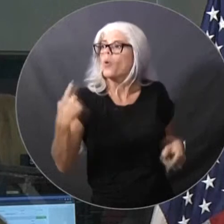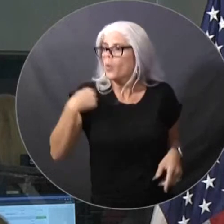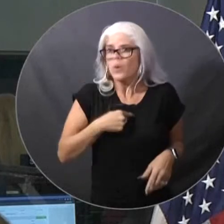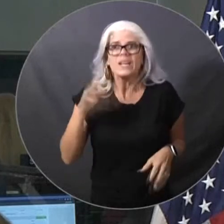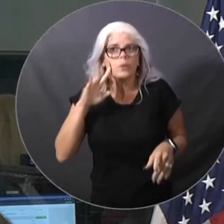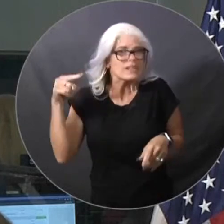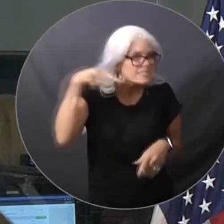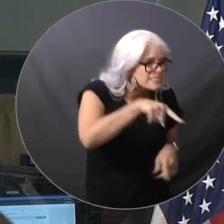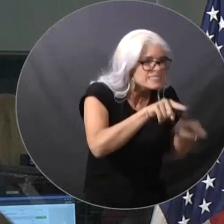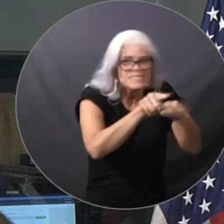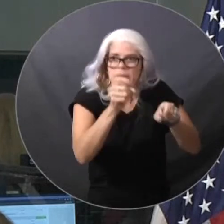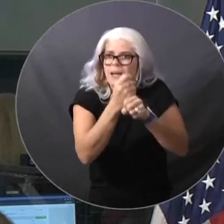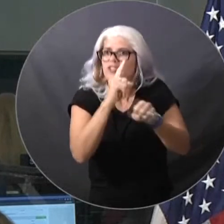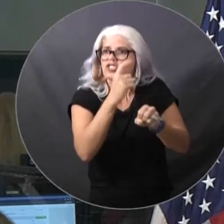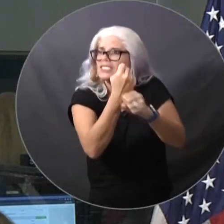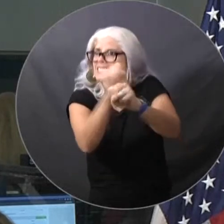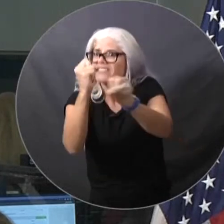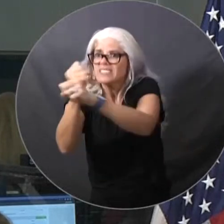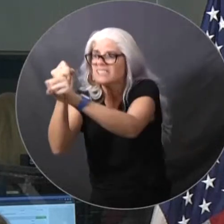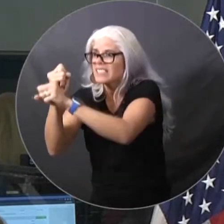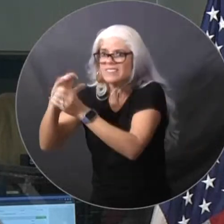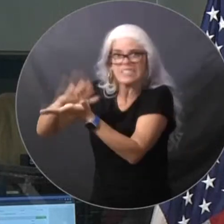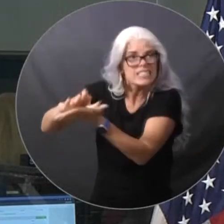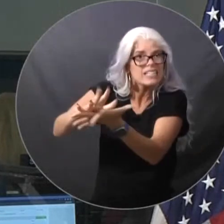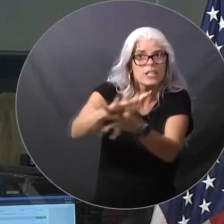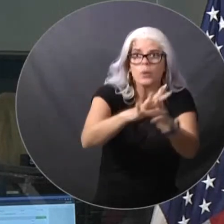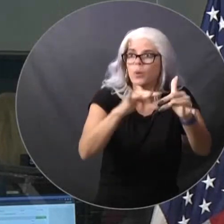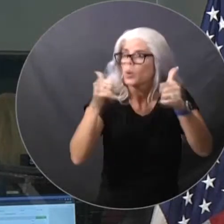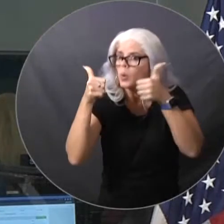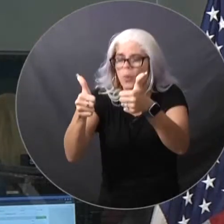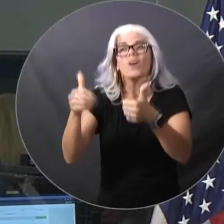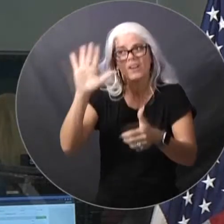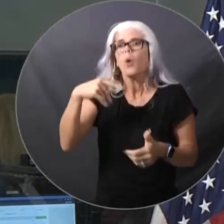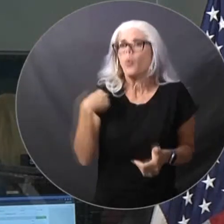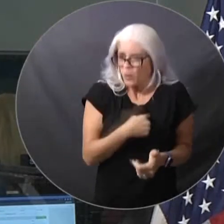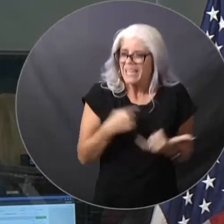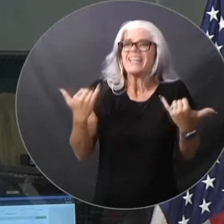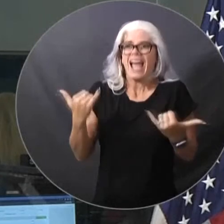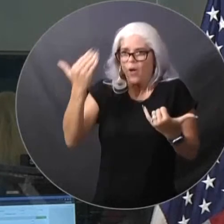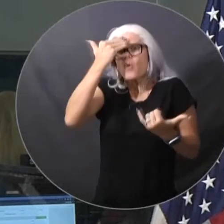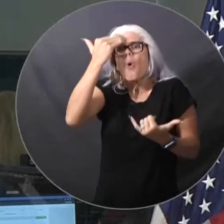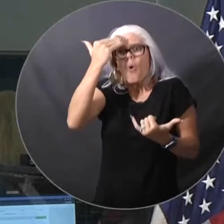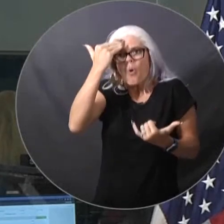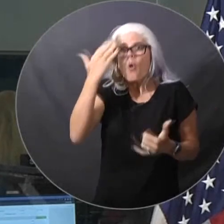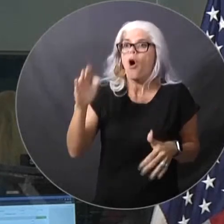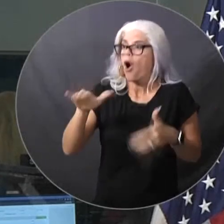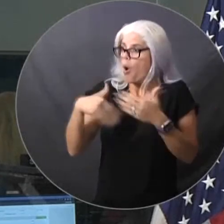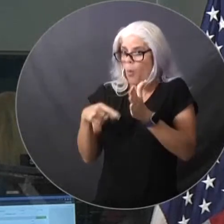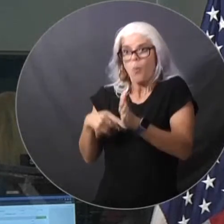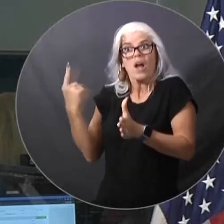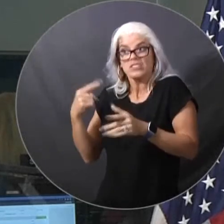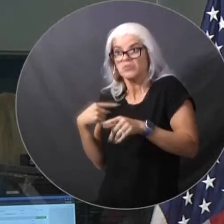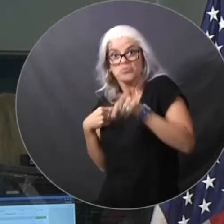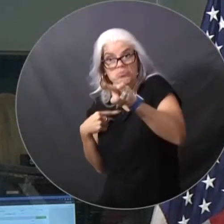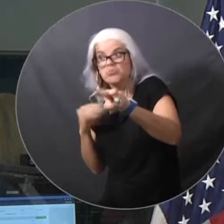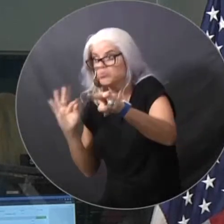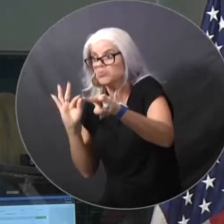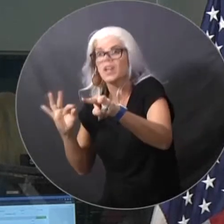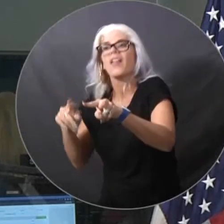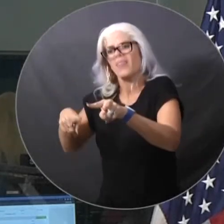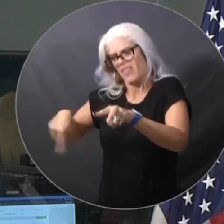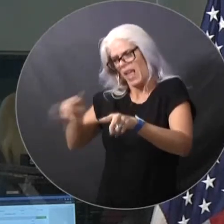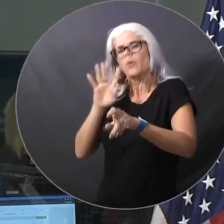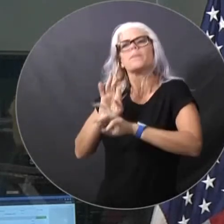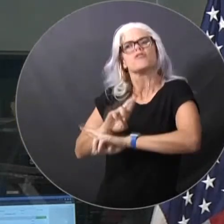Florida Department of Transportation is going to go in and clear those roadways. These are all on standby. They are ready to go. They understand the